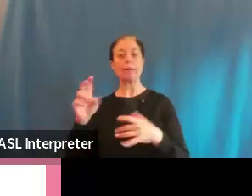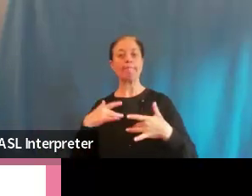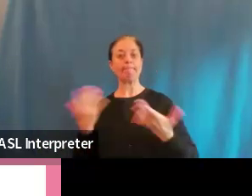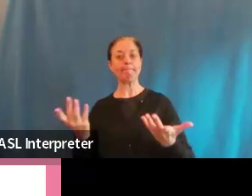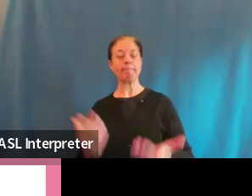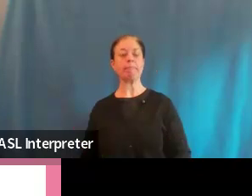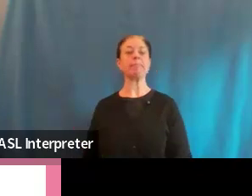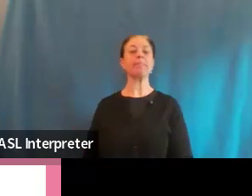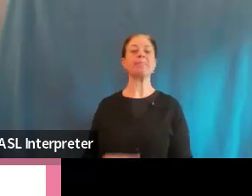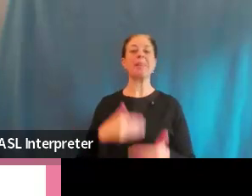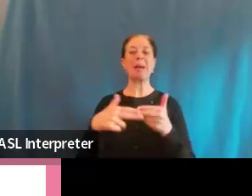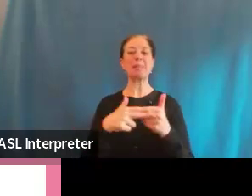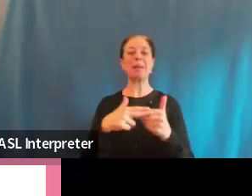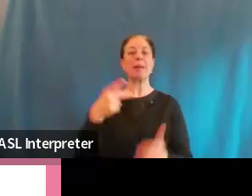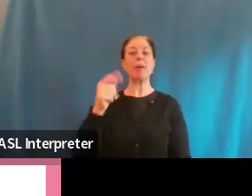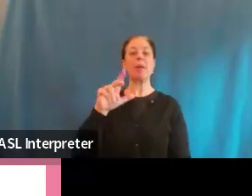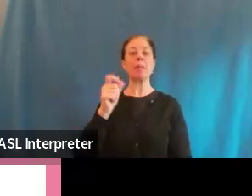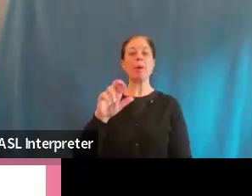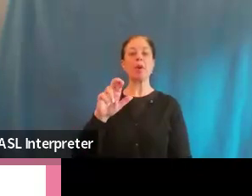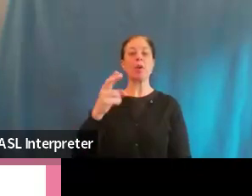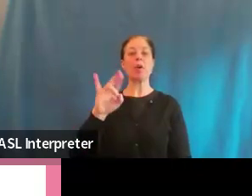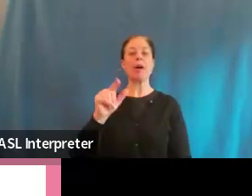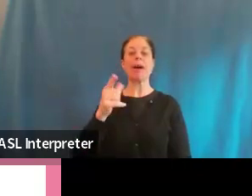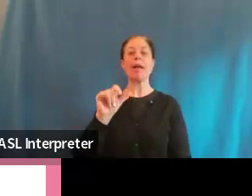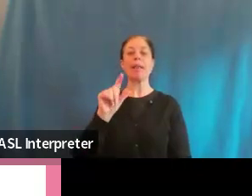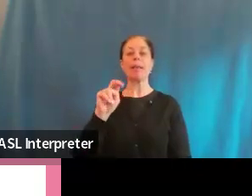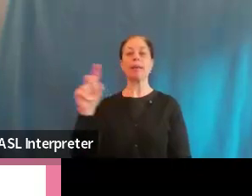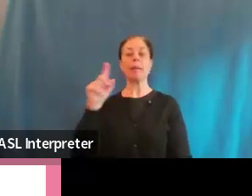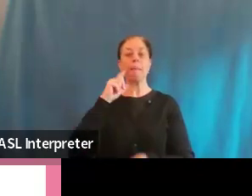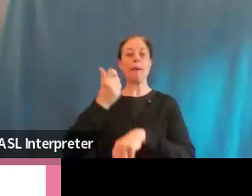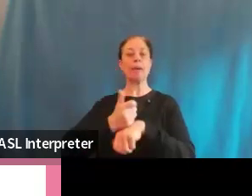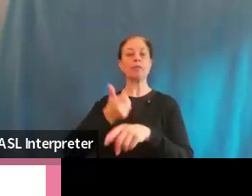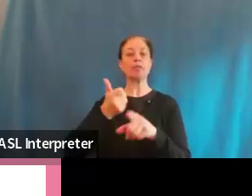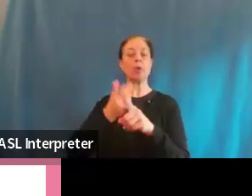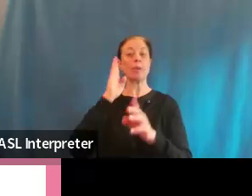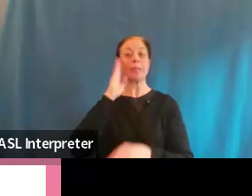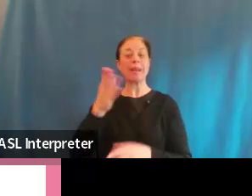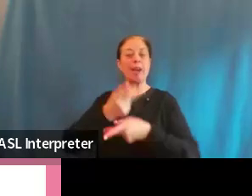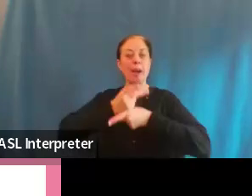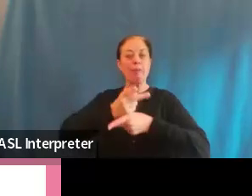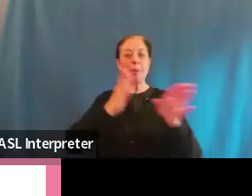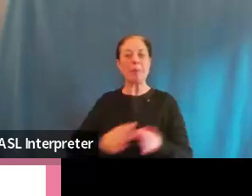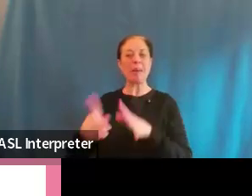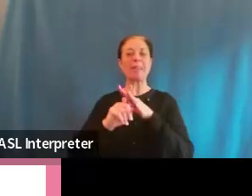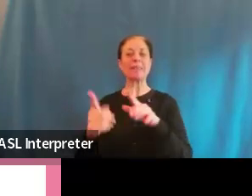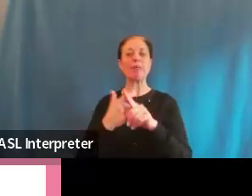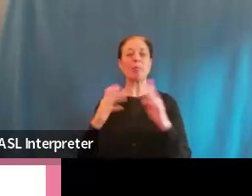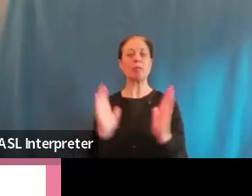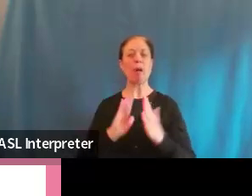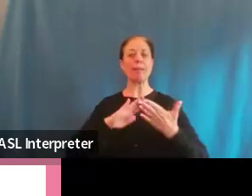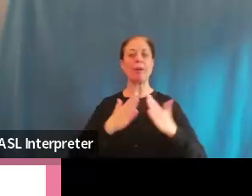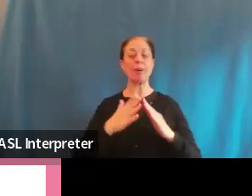please. Parker Hyland has always been the master of his own destiny, carefully planning his escape from his small